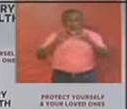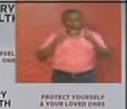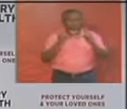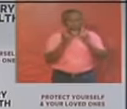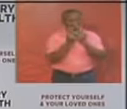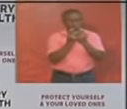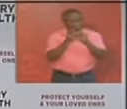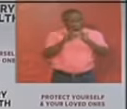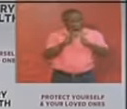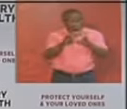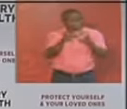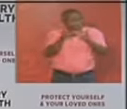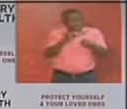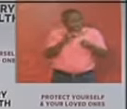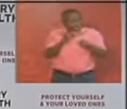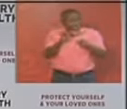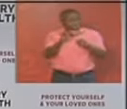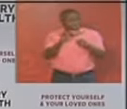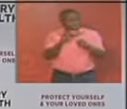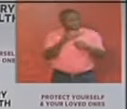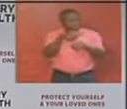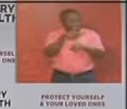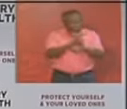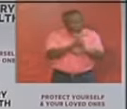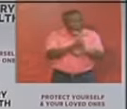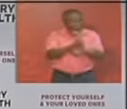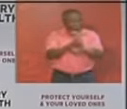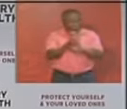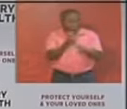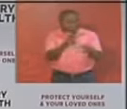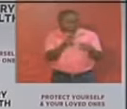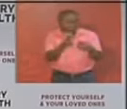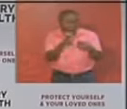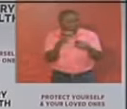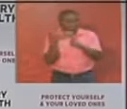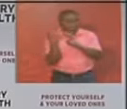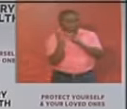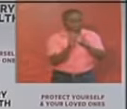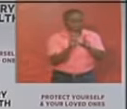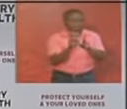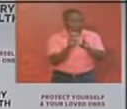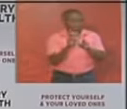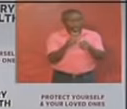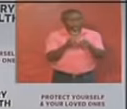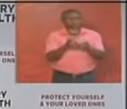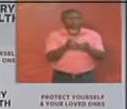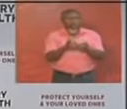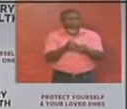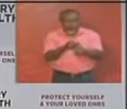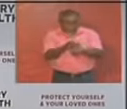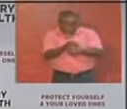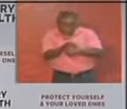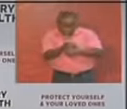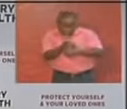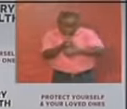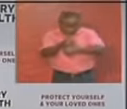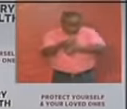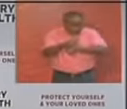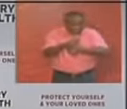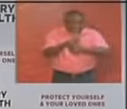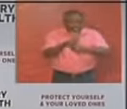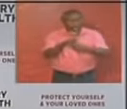to make an appointment to receive the vaccine would be able to message via text or via WhatsApp. We would also send